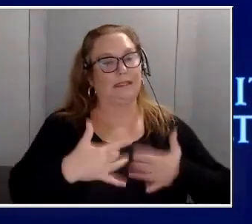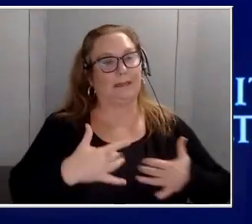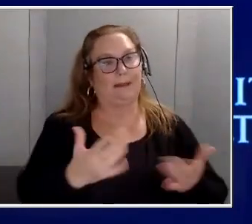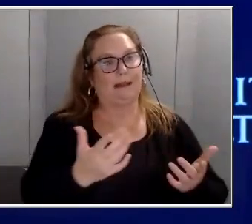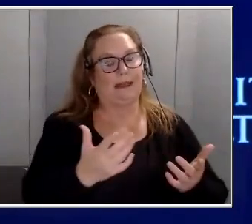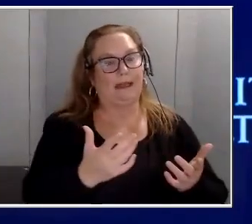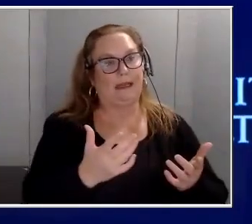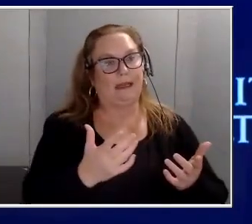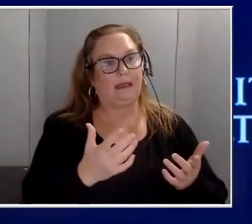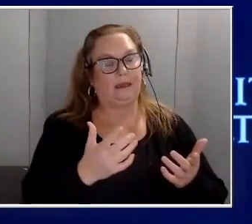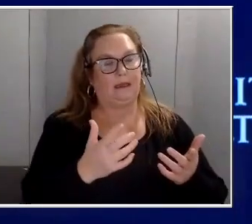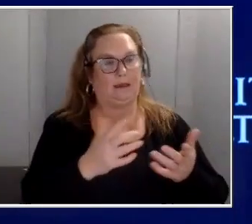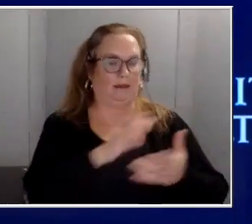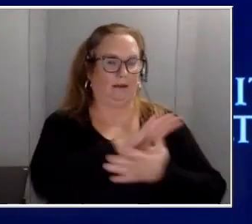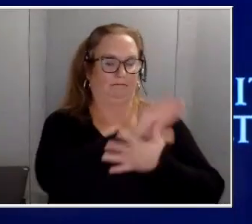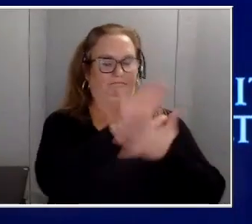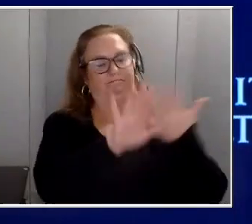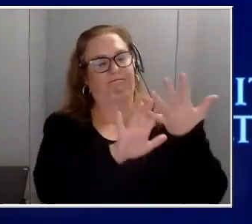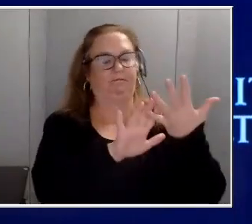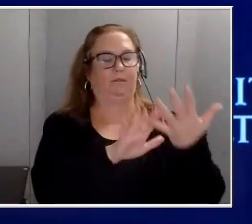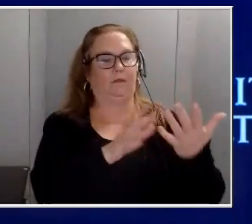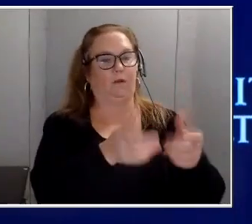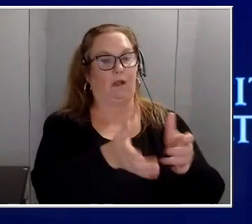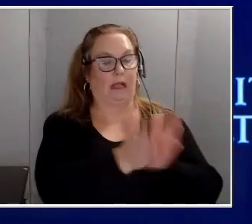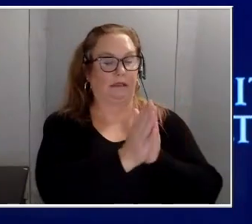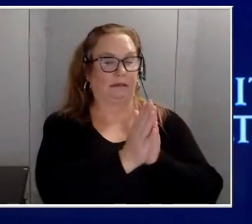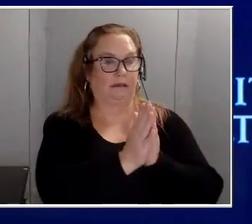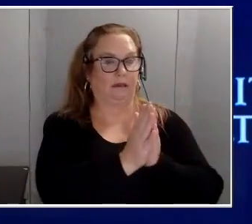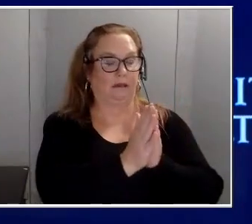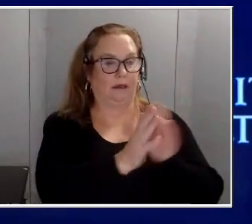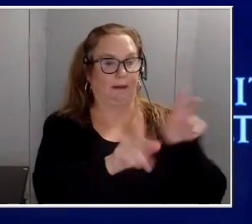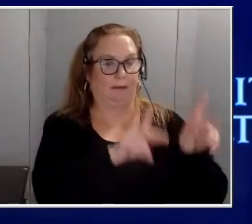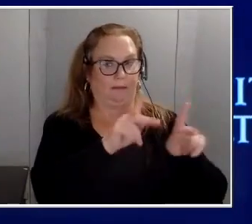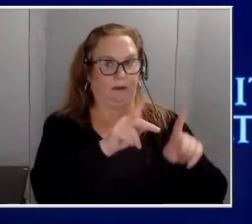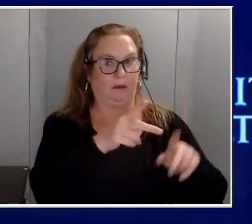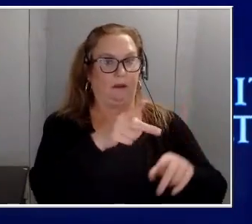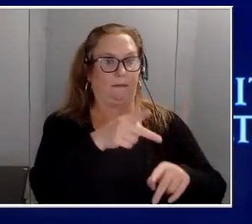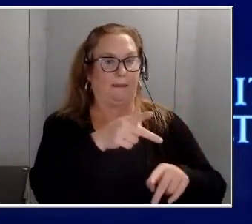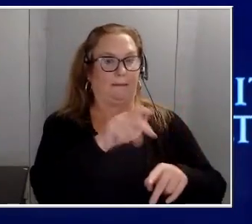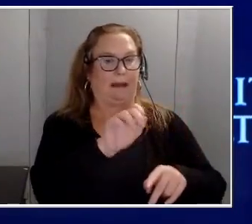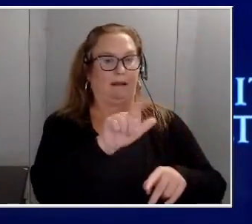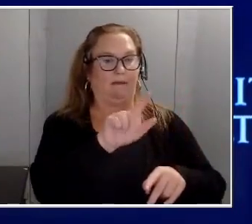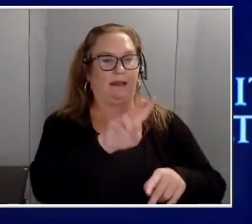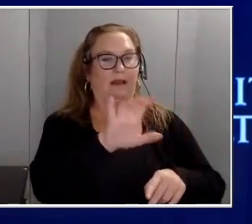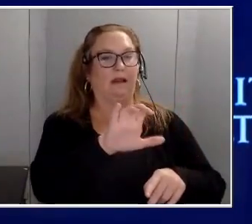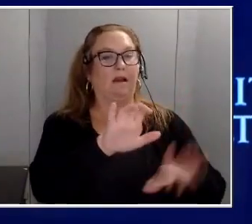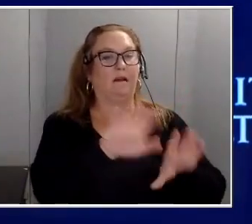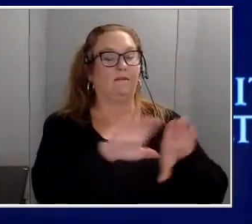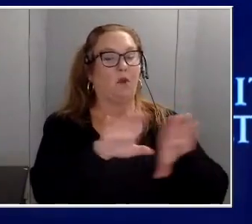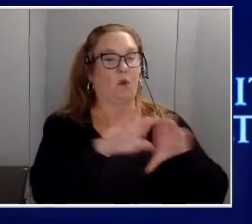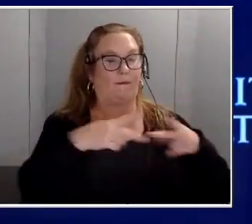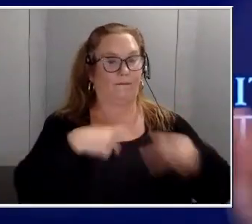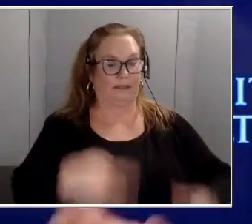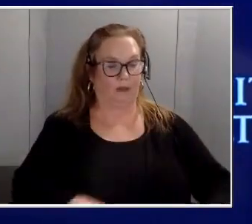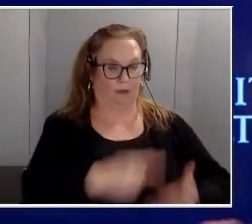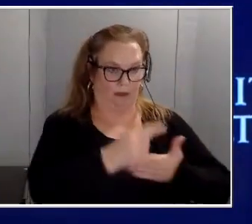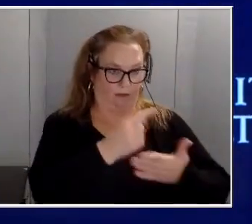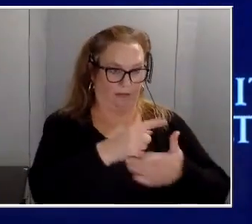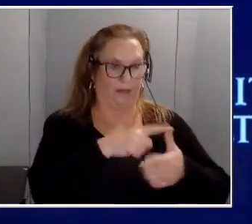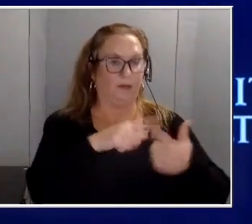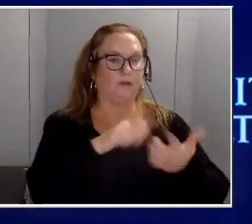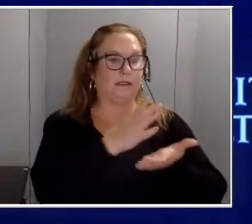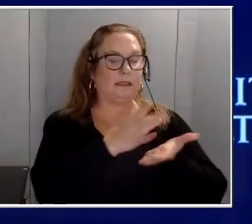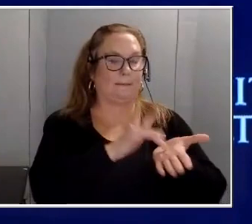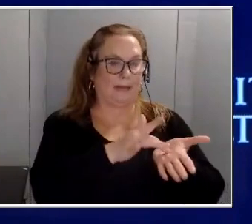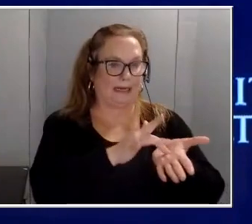of an algorithm. So I often will encourage people to do pelvic floor physical therapy. There are some medication options, but like in